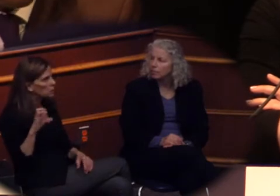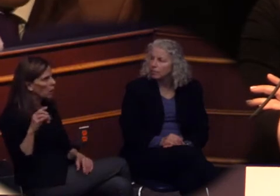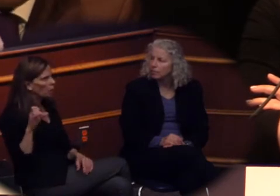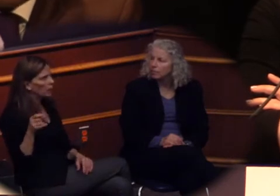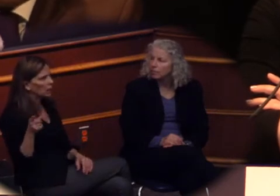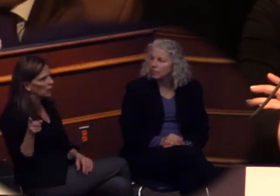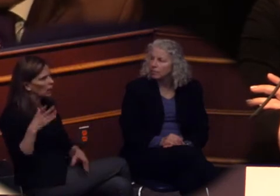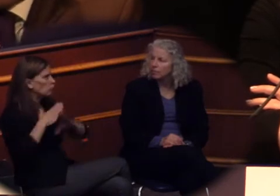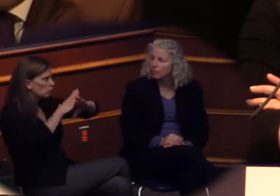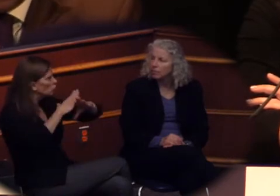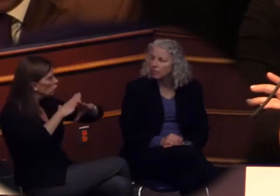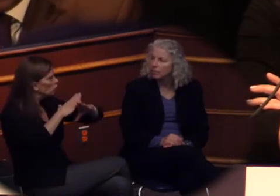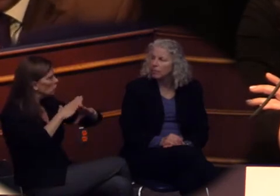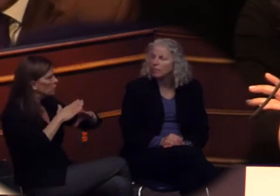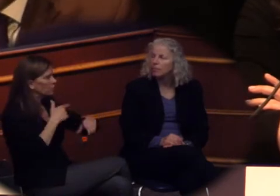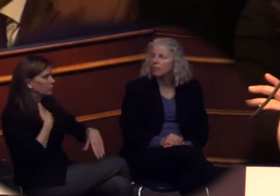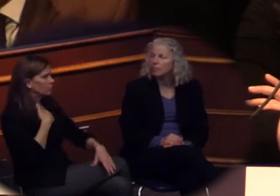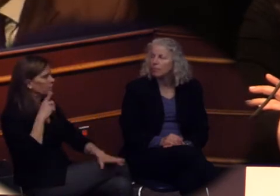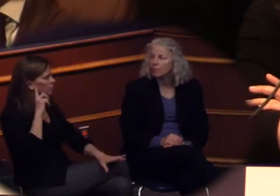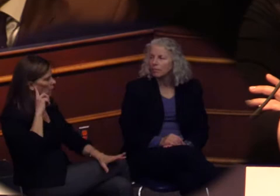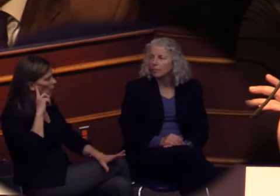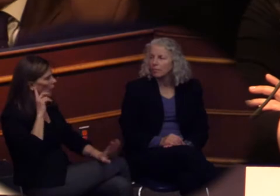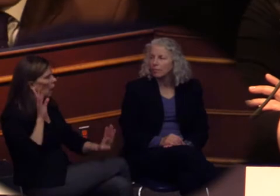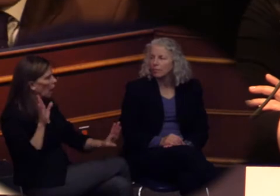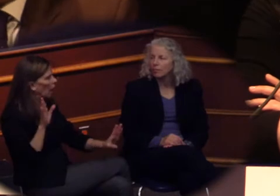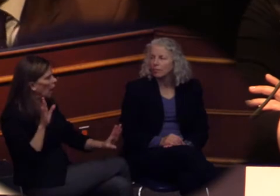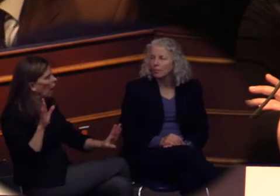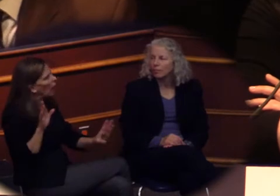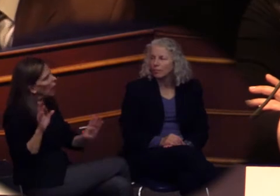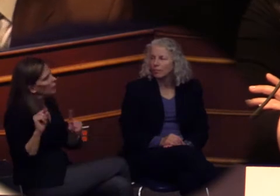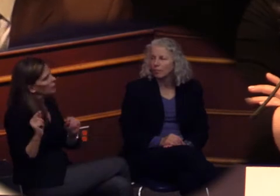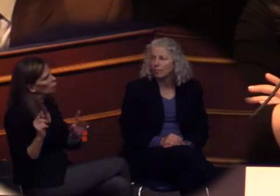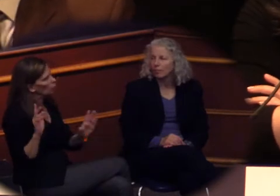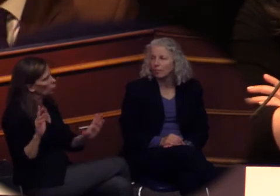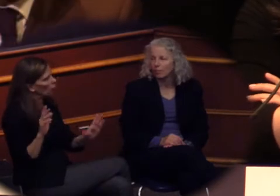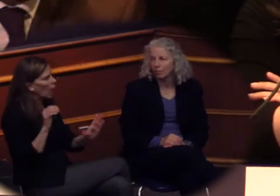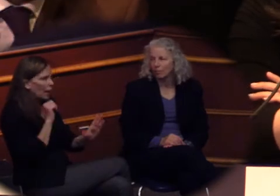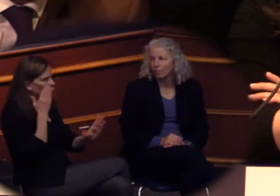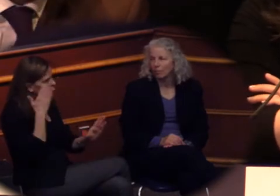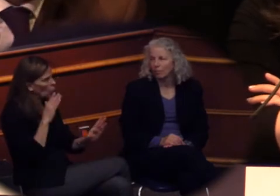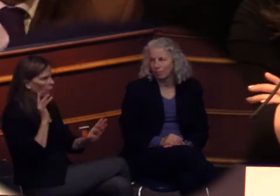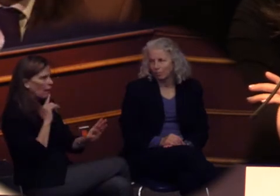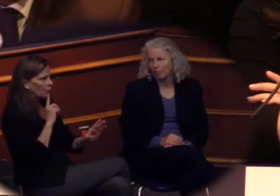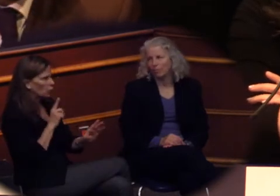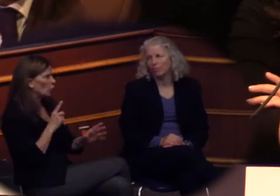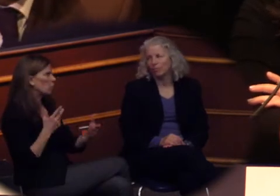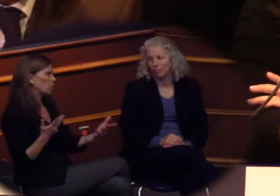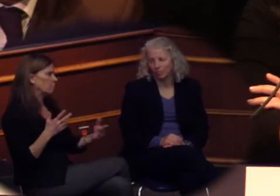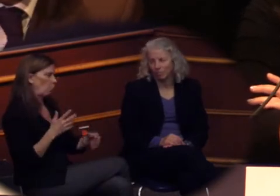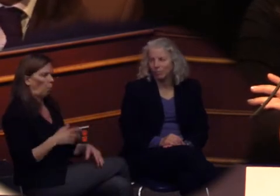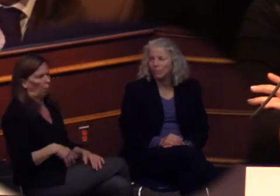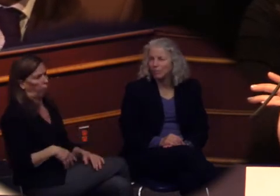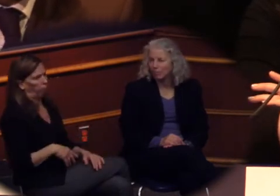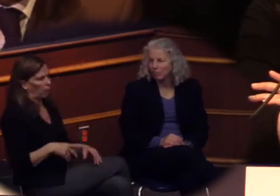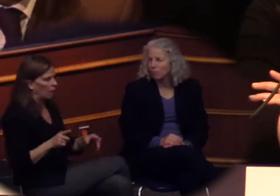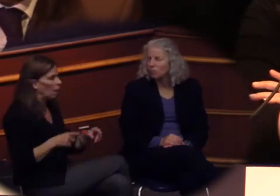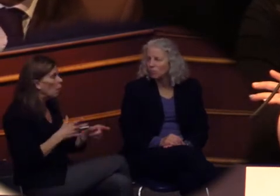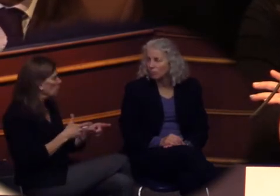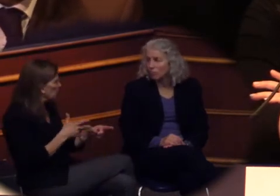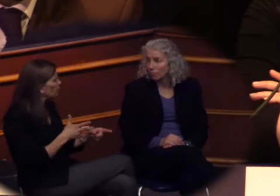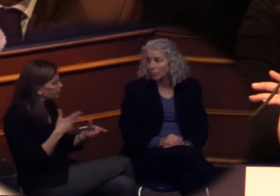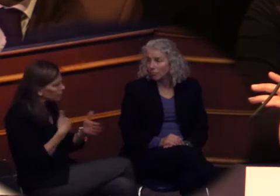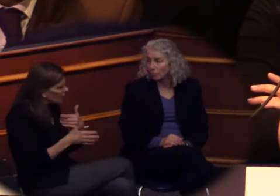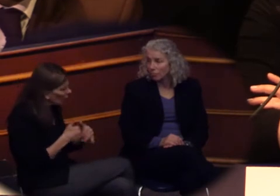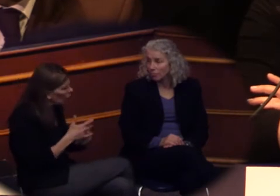standing in the way. I say rumor. I don't know for sure. And so, this brings me. So, this is a two-part question. Really, do you support this? But also,